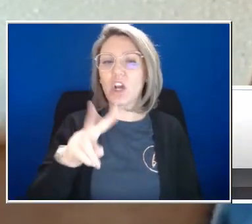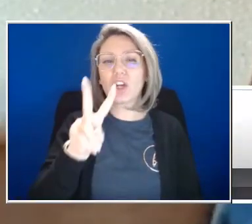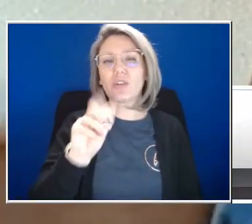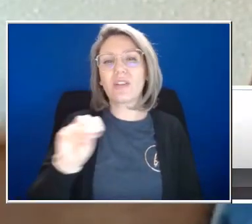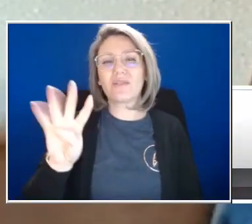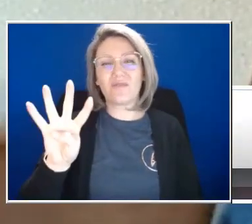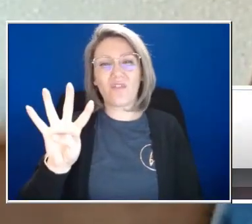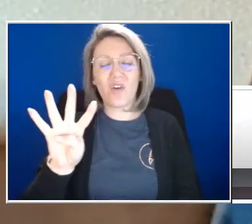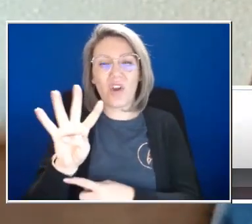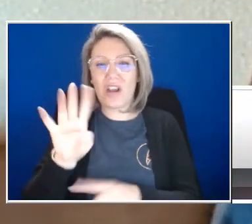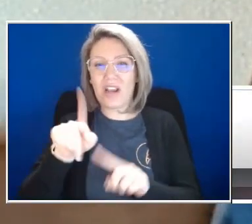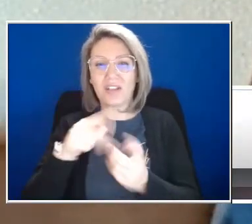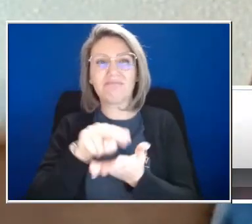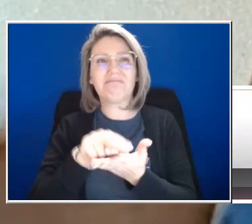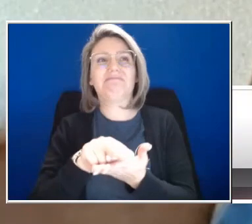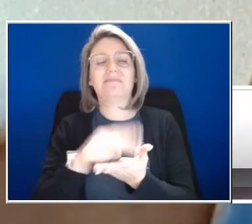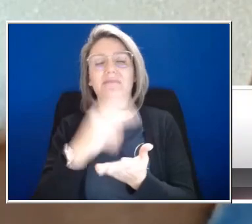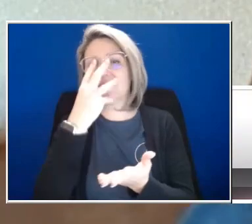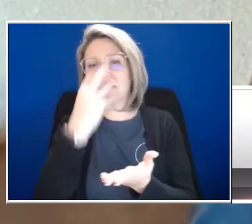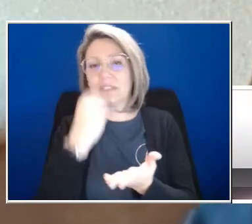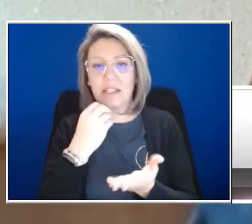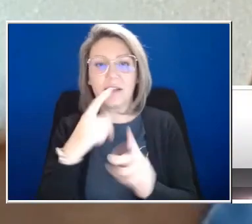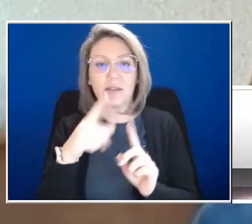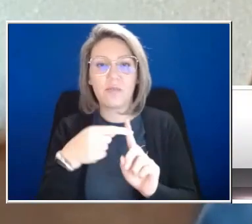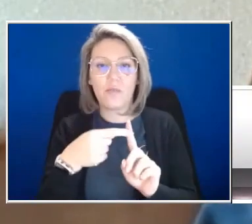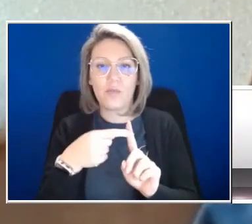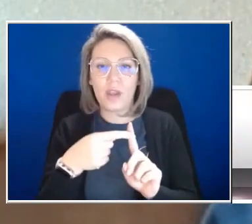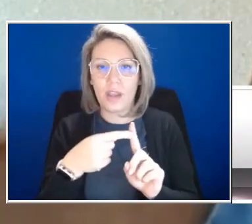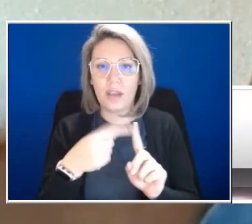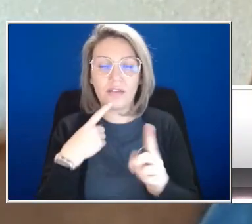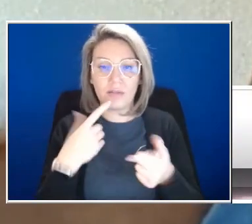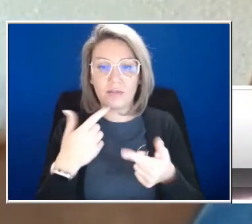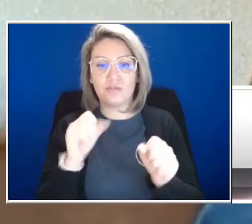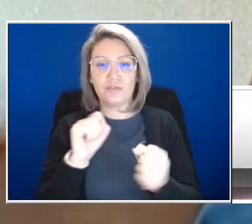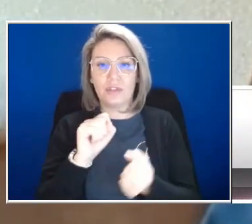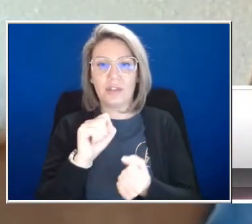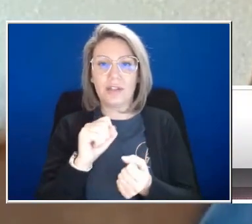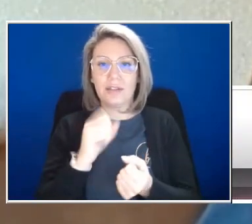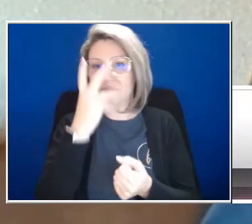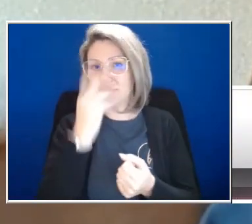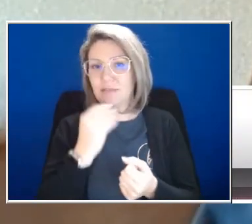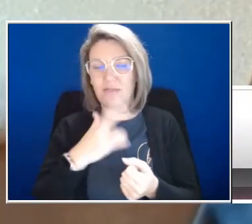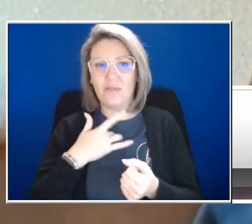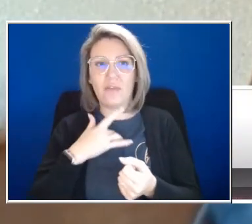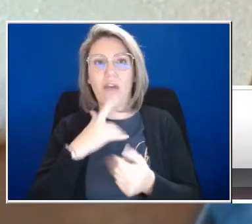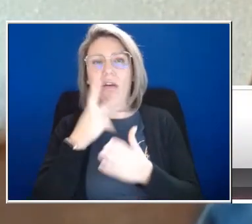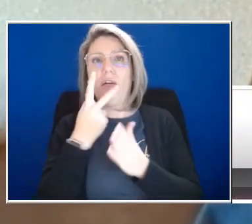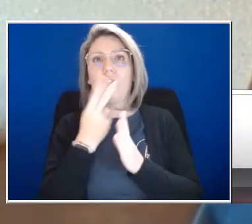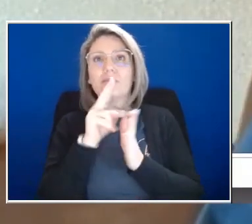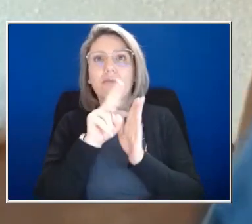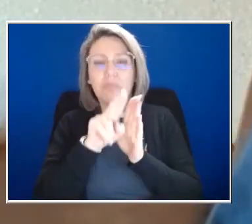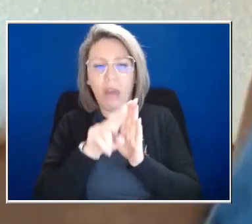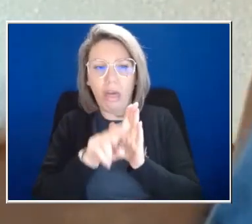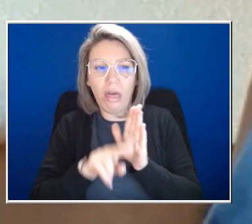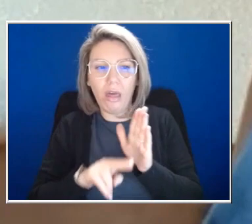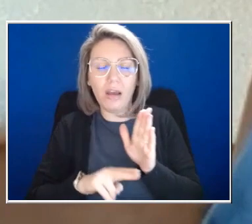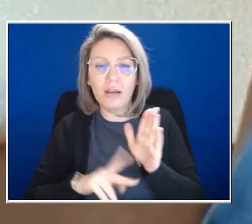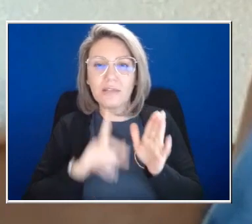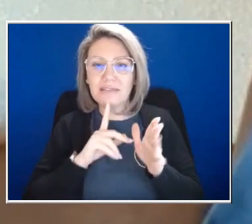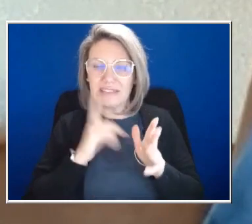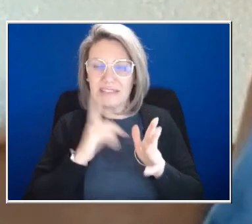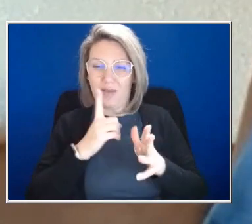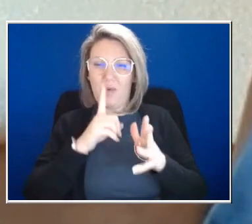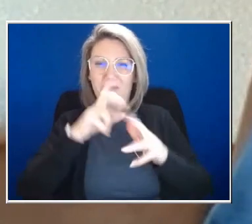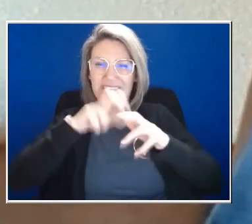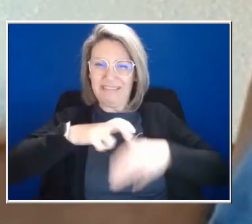couldn't lay down to sleep. When I would try to sleep, it felt like I was drowning. It felt like somebody was sitting on my chest. I ended up going to